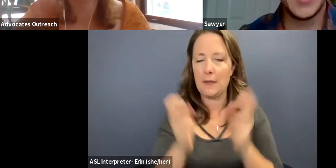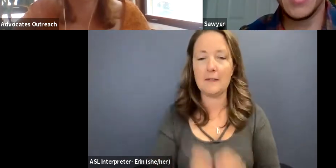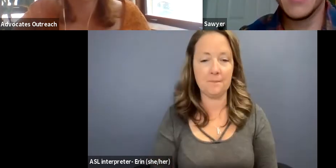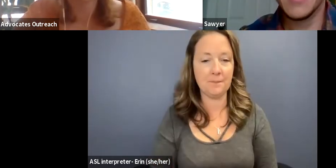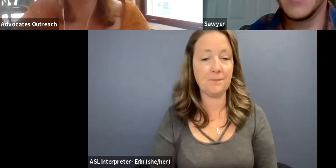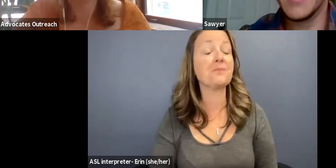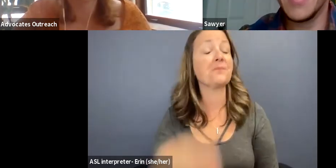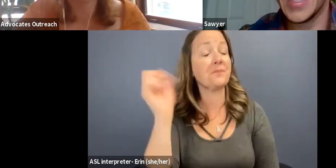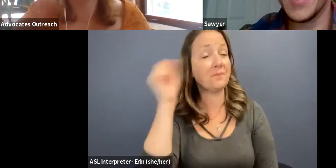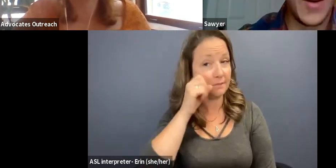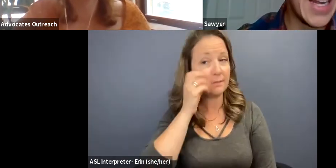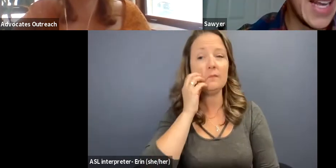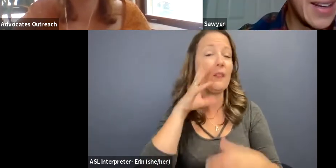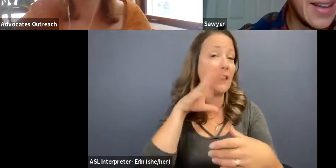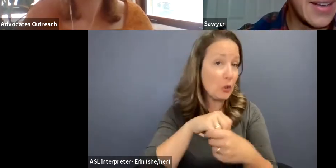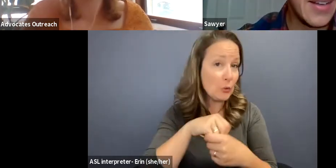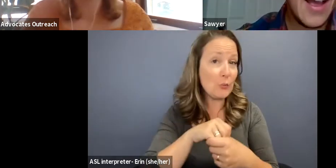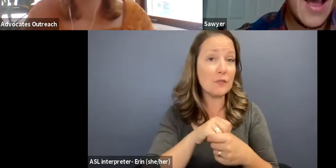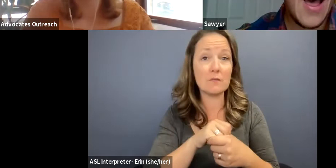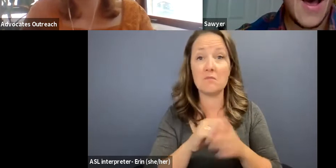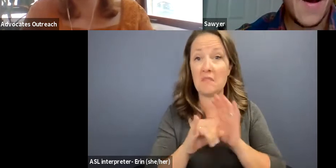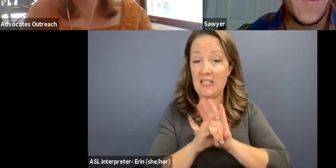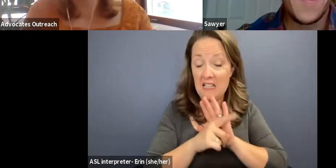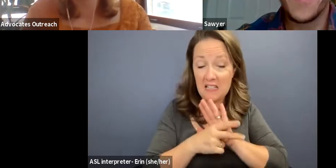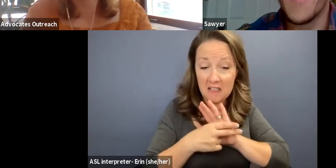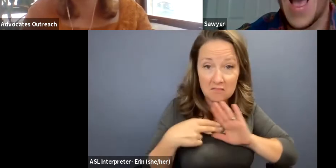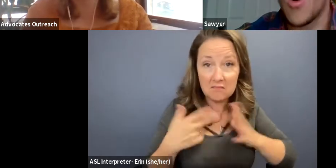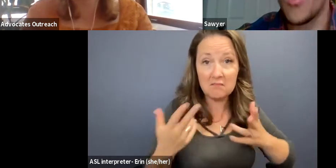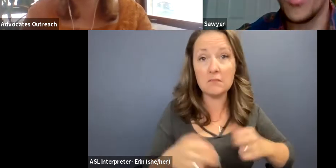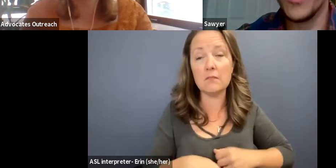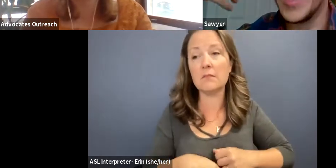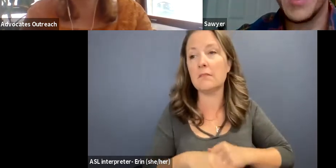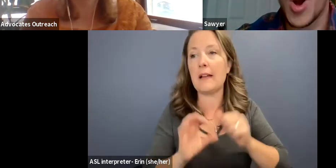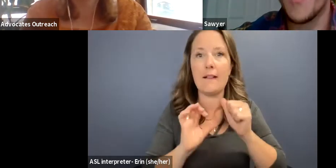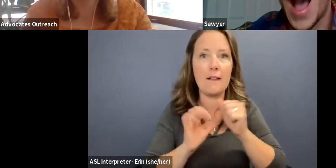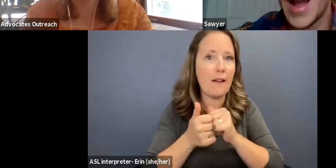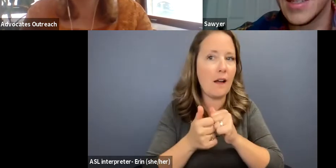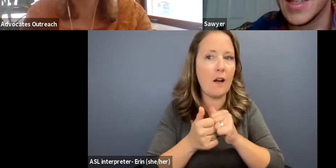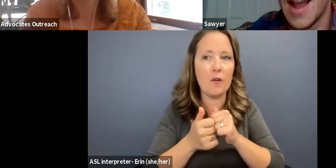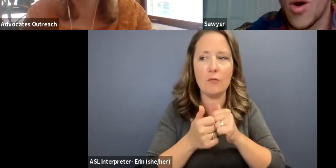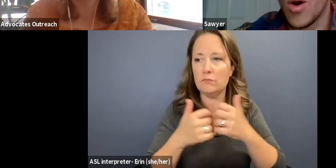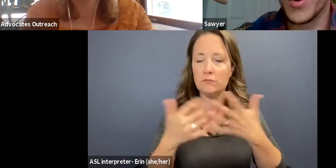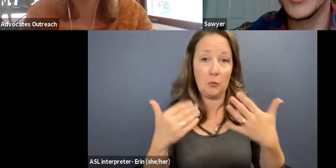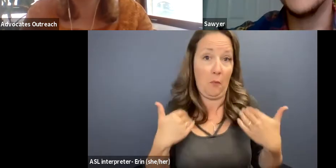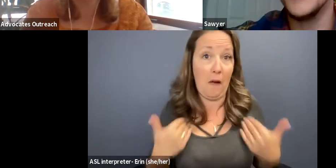So yeah, so what is sexuality, or what would that include? What kinds of things